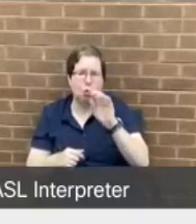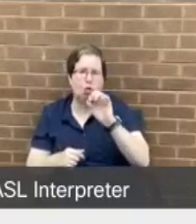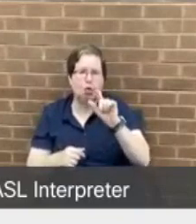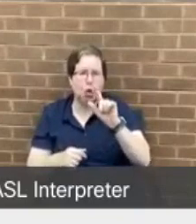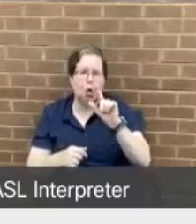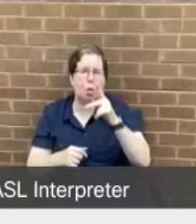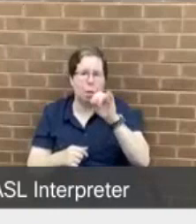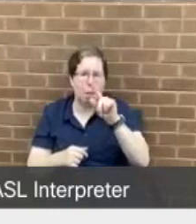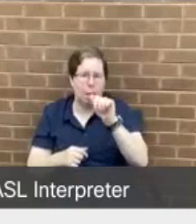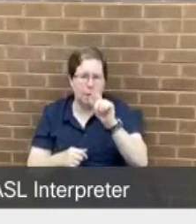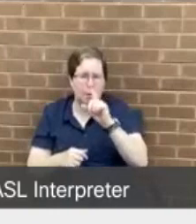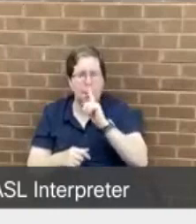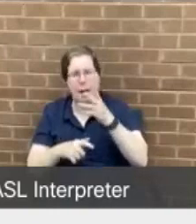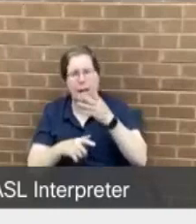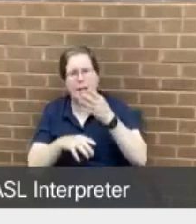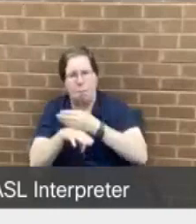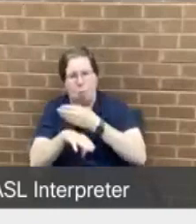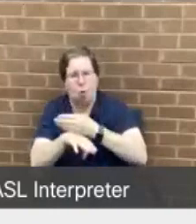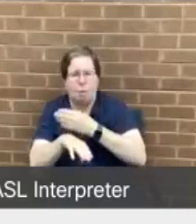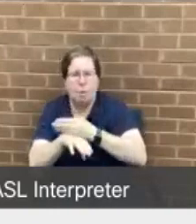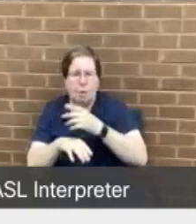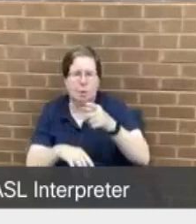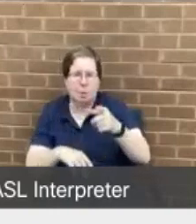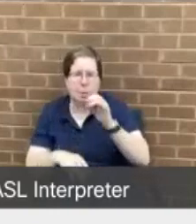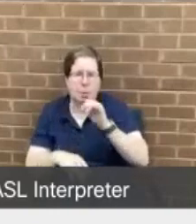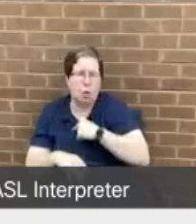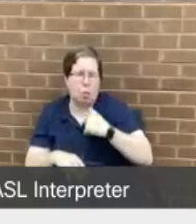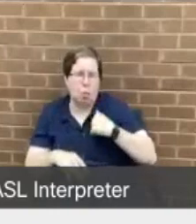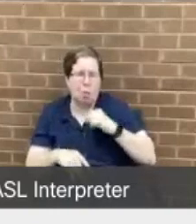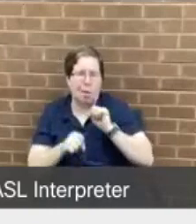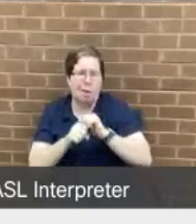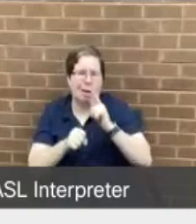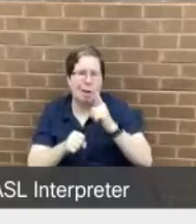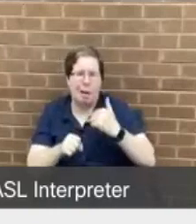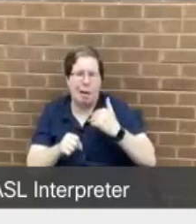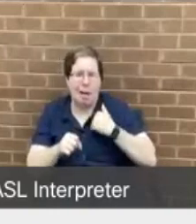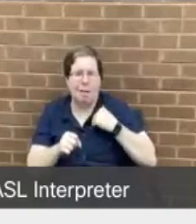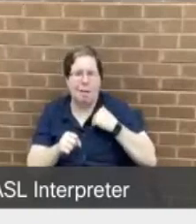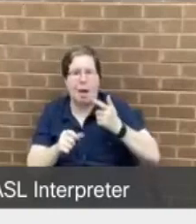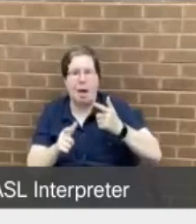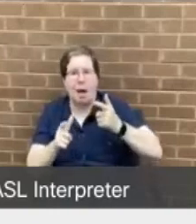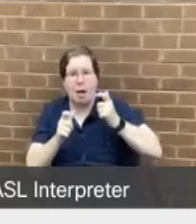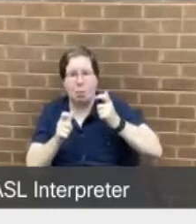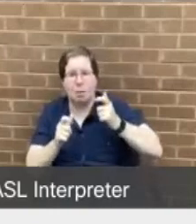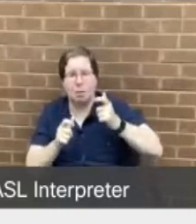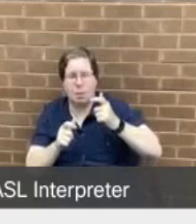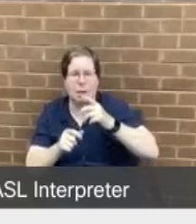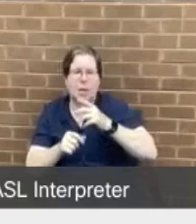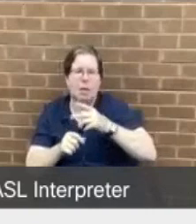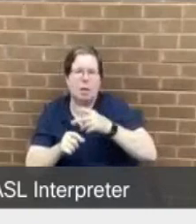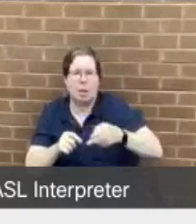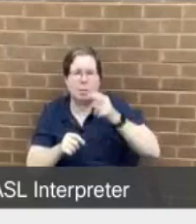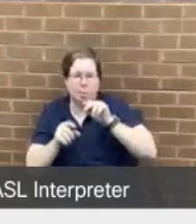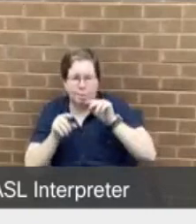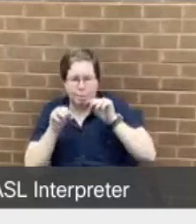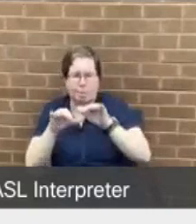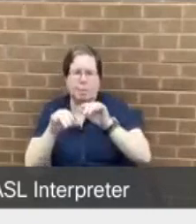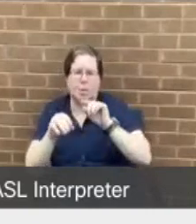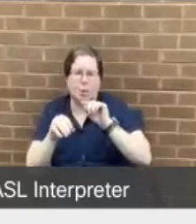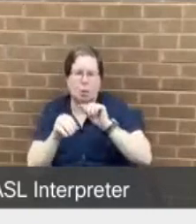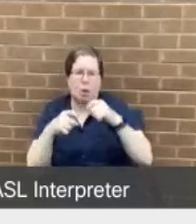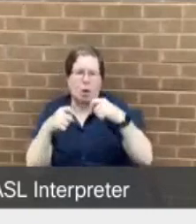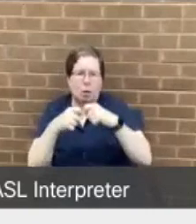interchange improvements, which will allow MDTA to bring highway speed all-electronic tolling to the Harbor Tunnel.